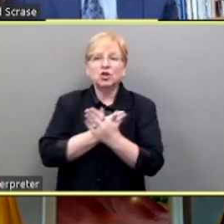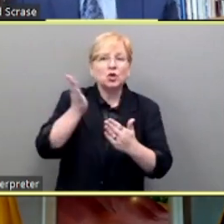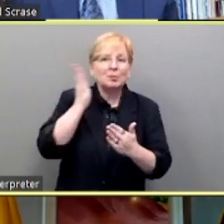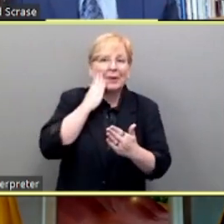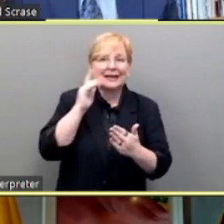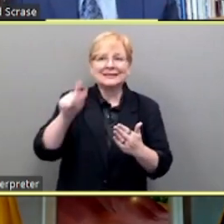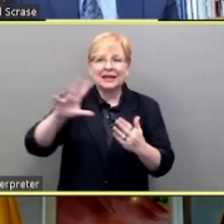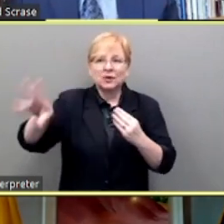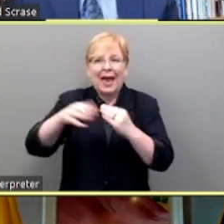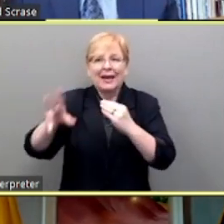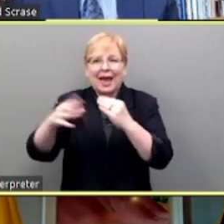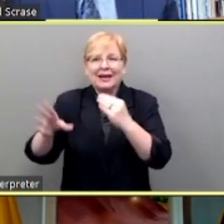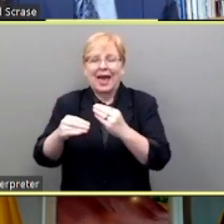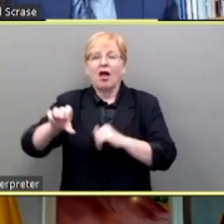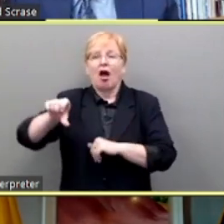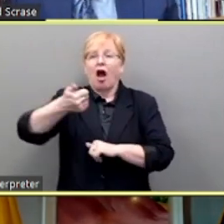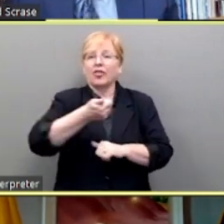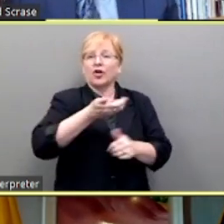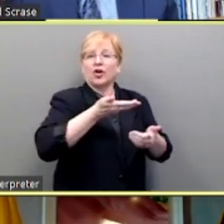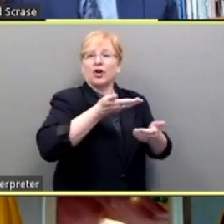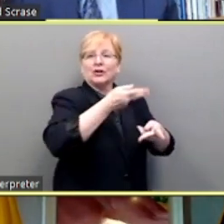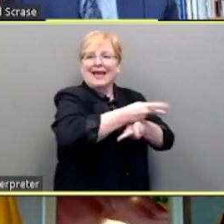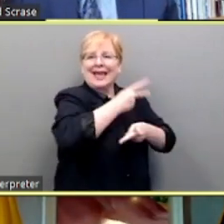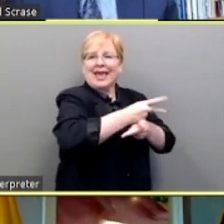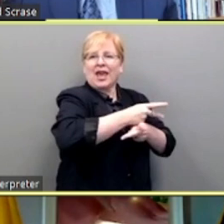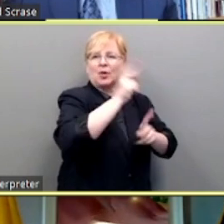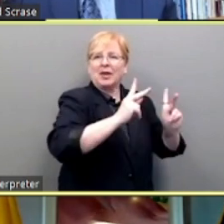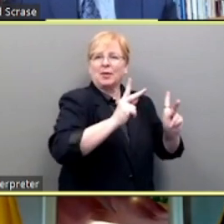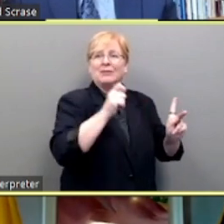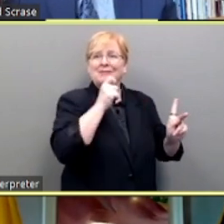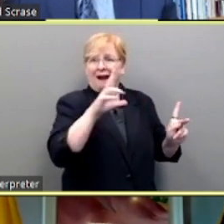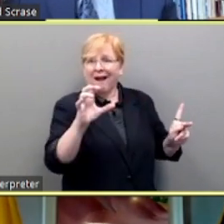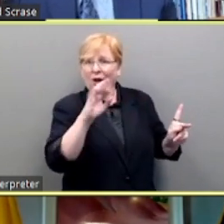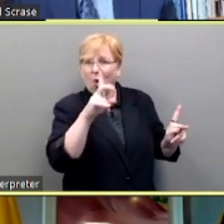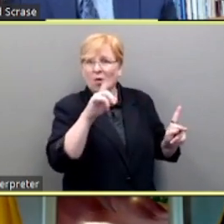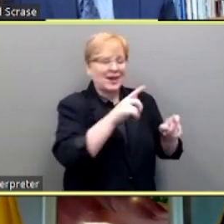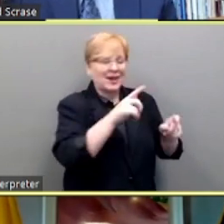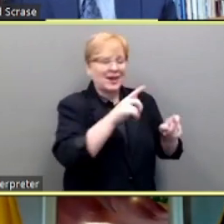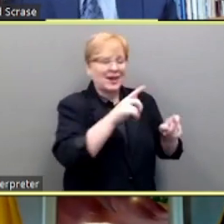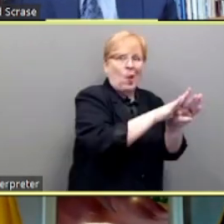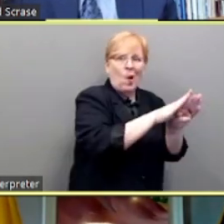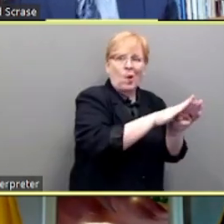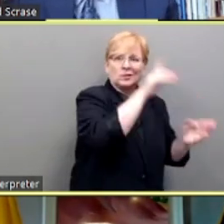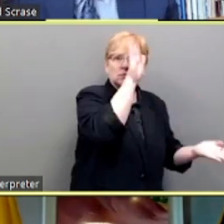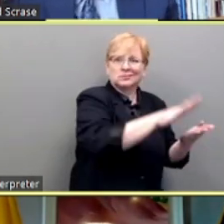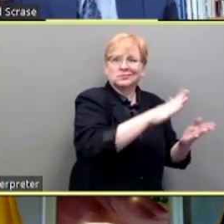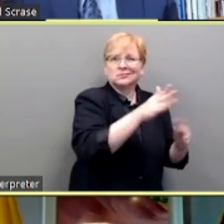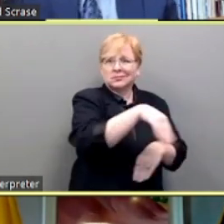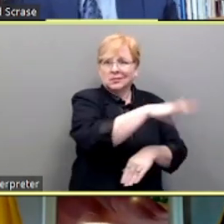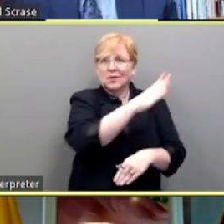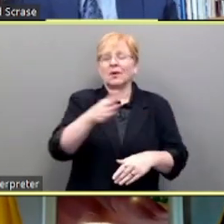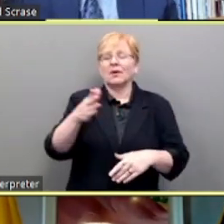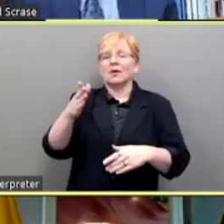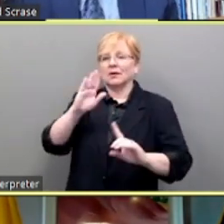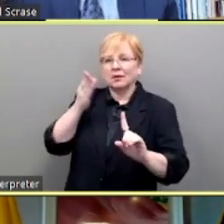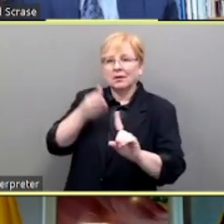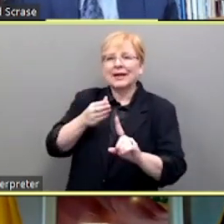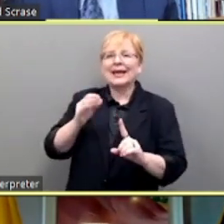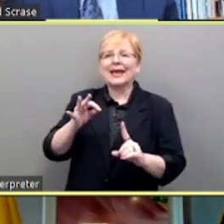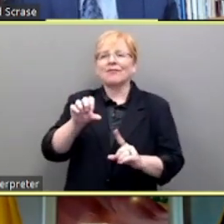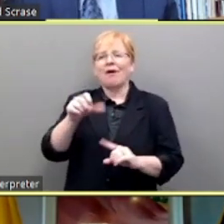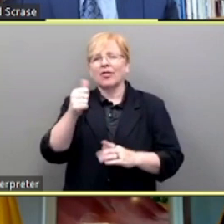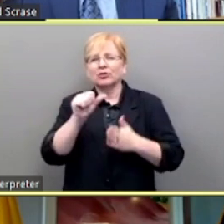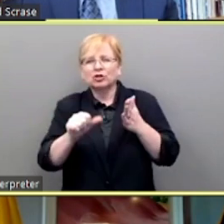and convert even outpatient areas to inpatient areas and cancel elective surgeries.